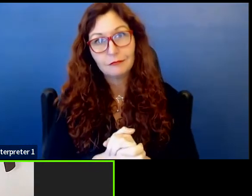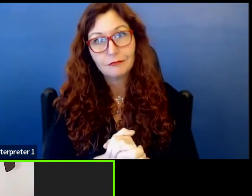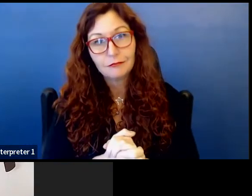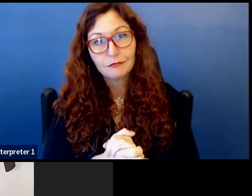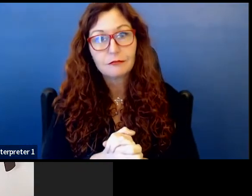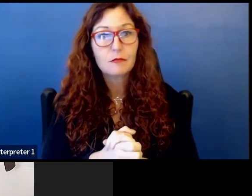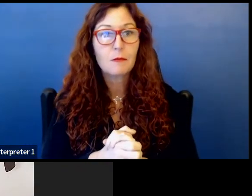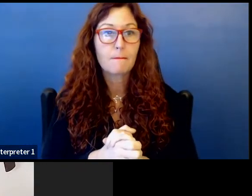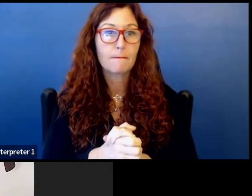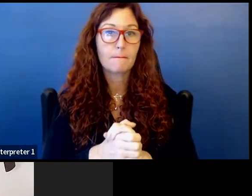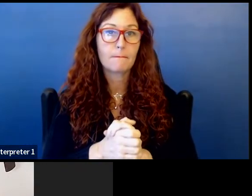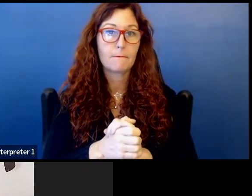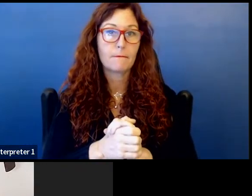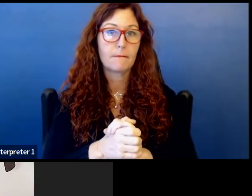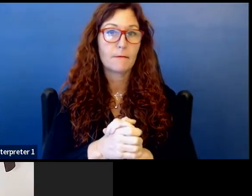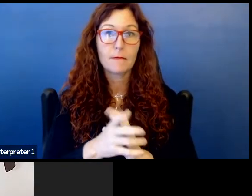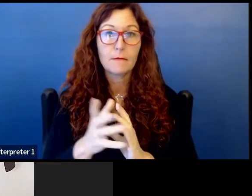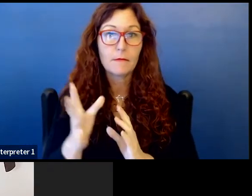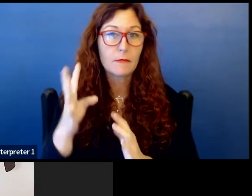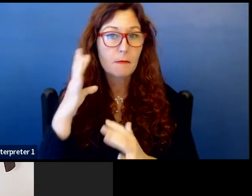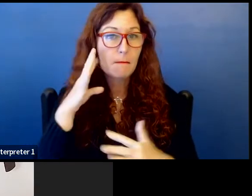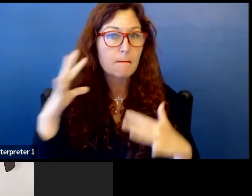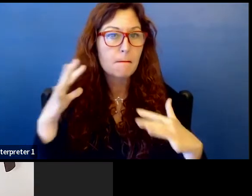oh i think you muted yourself